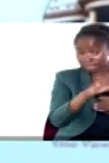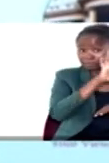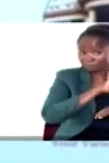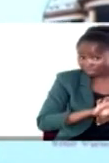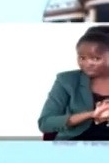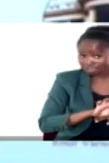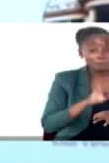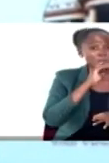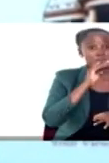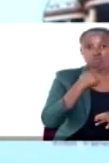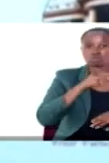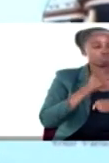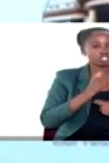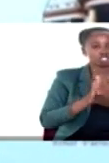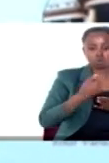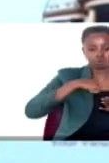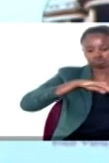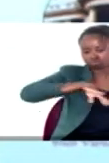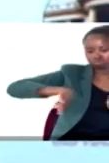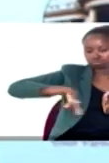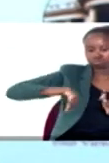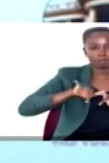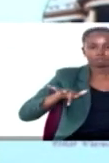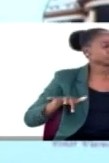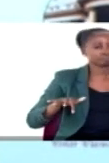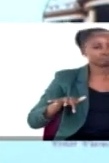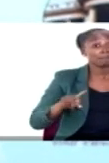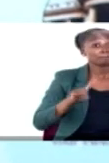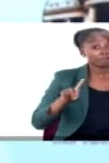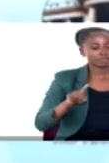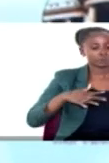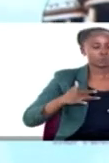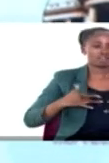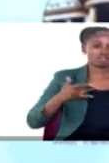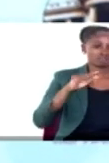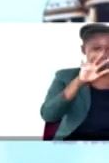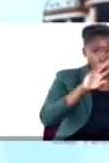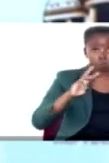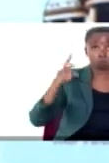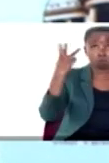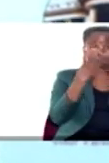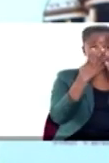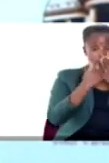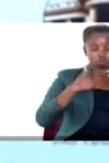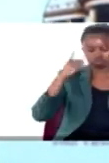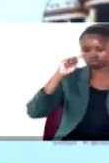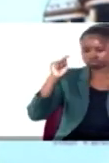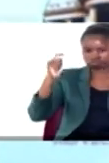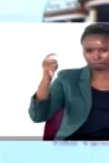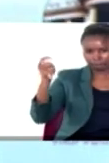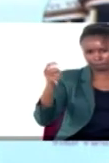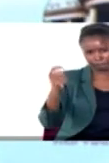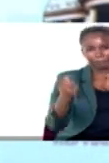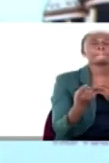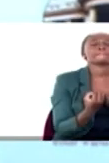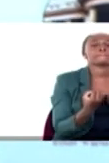an isolated island, but we live in a world that is undergoing multiple transitions due